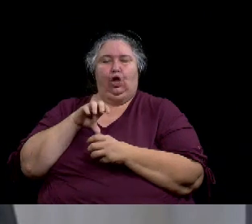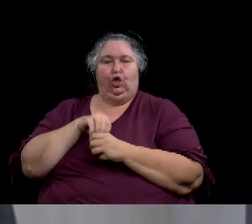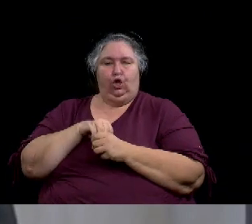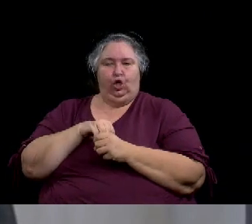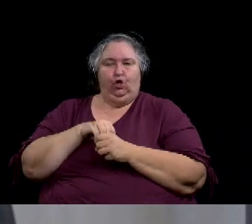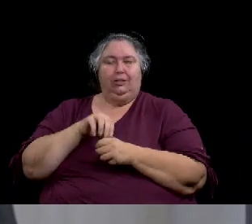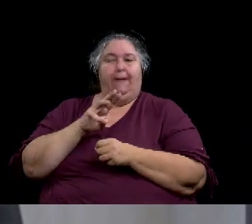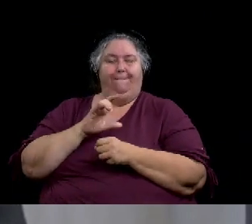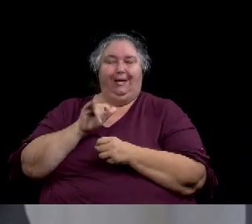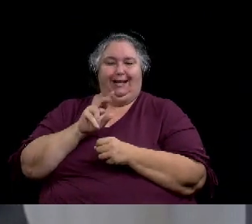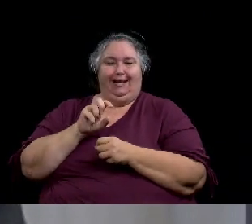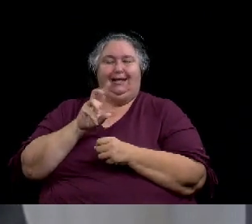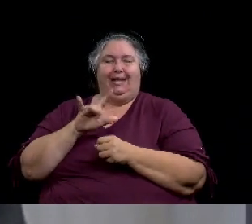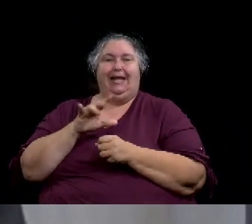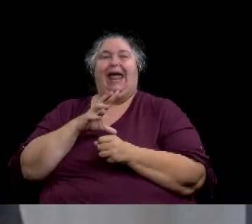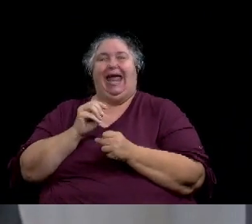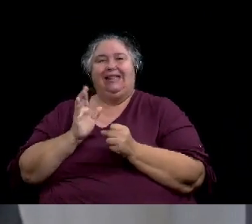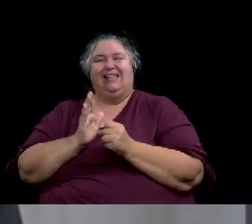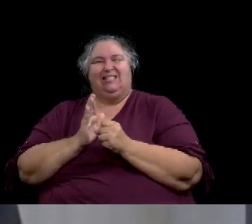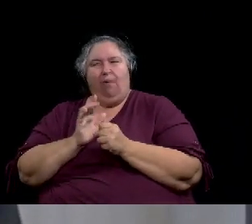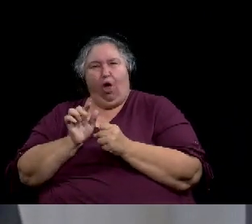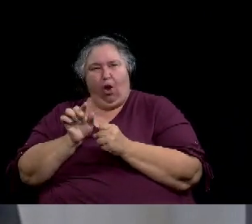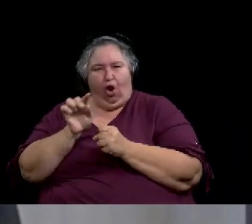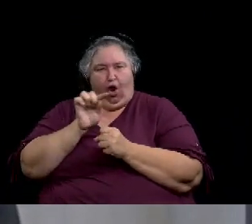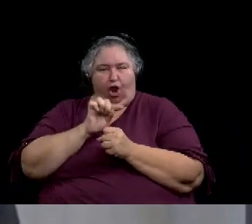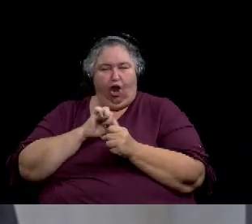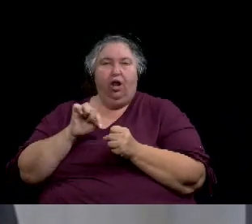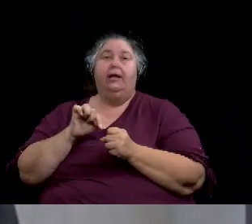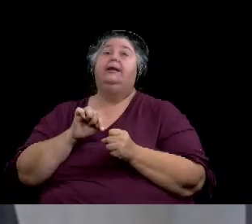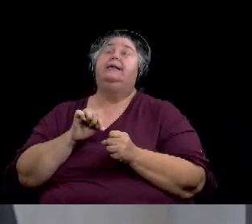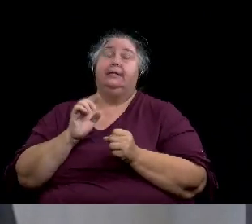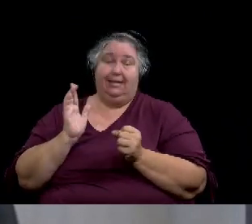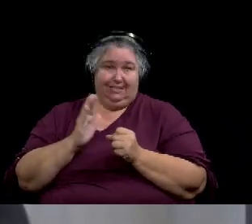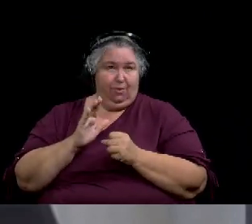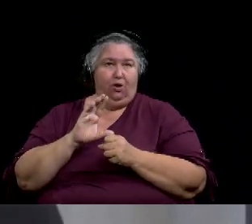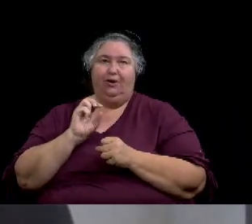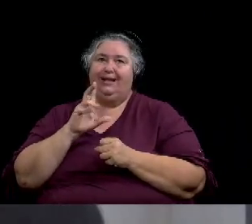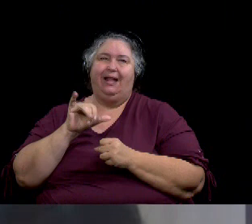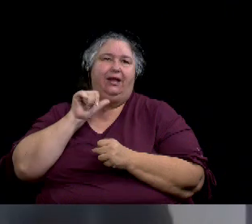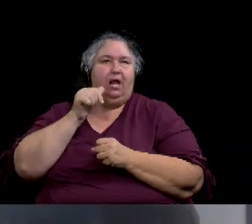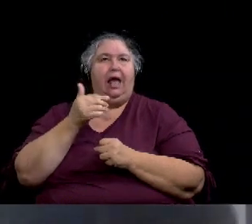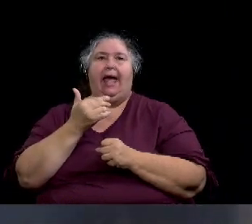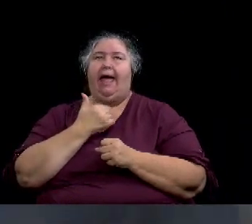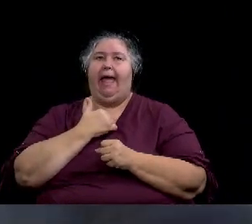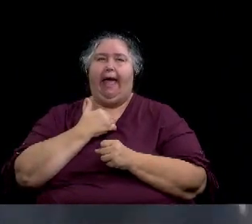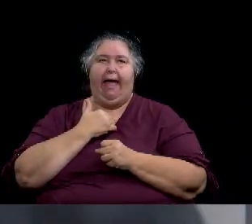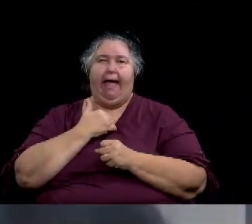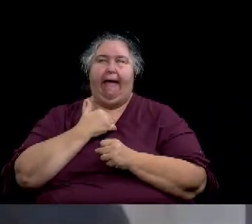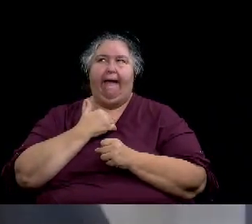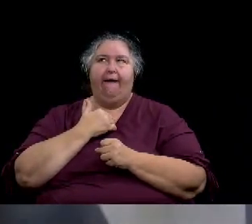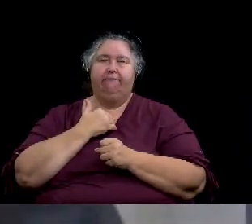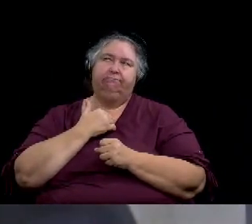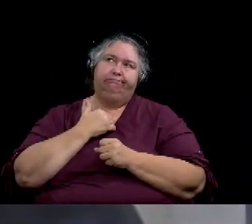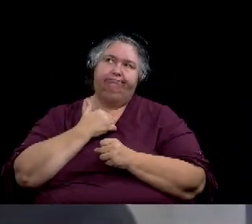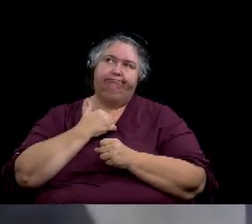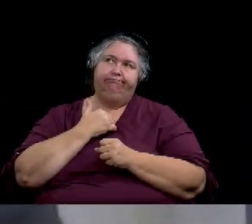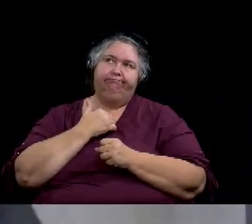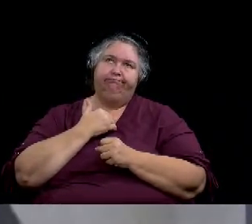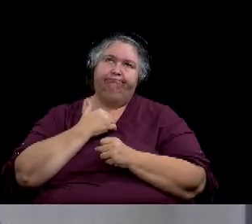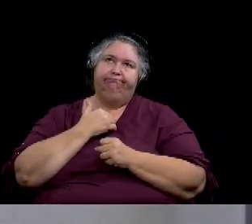is McLennan County. The smaller counties do not have usually the